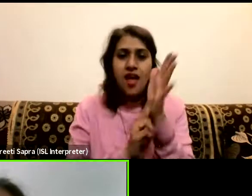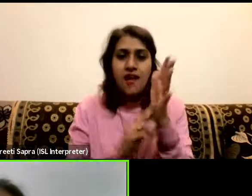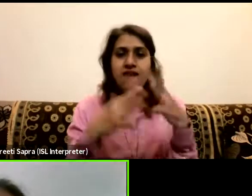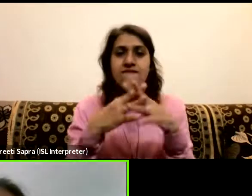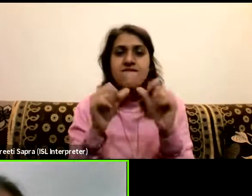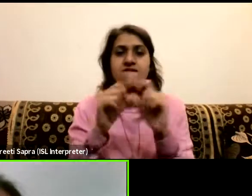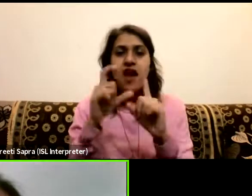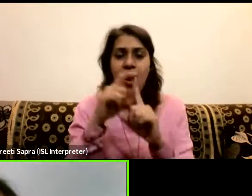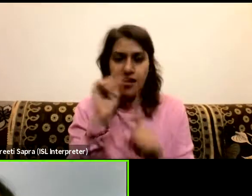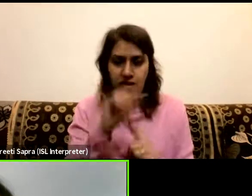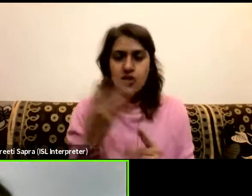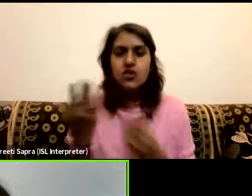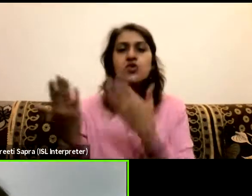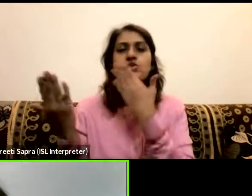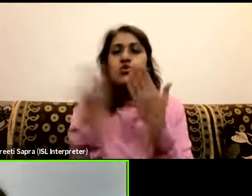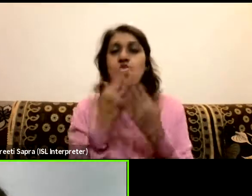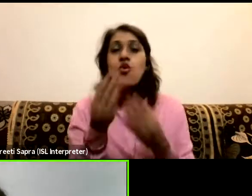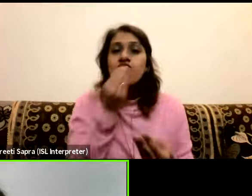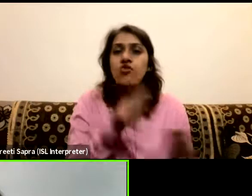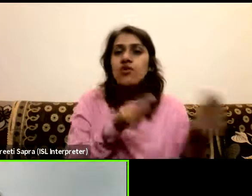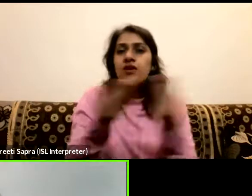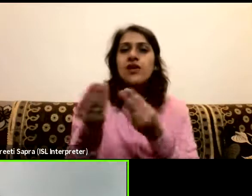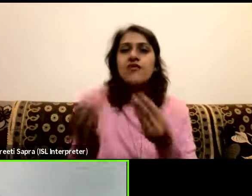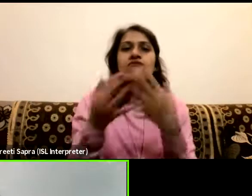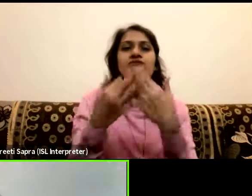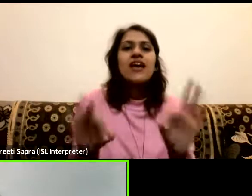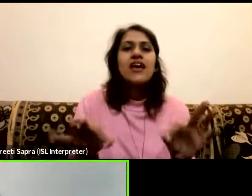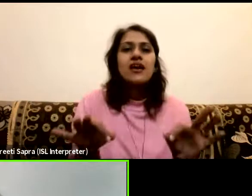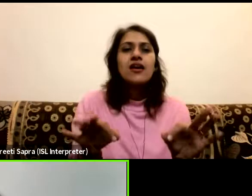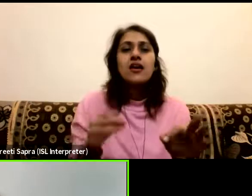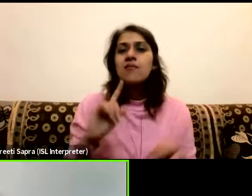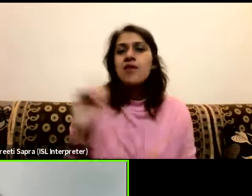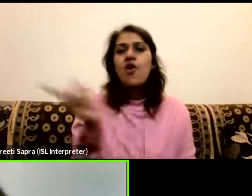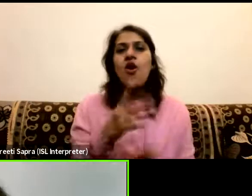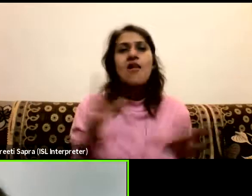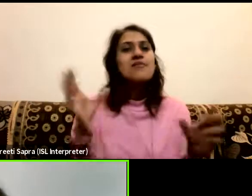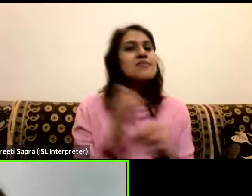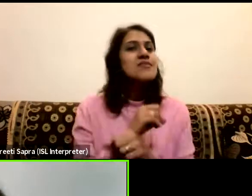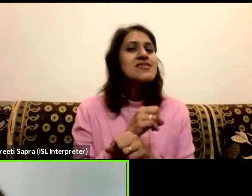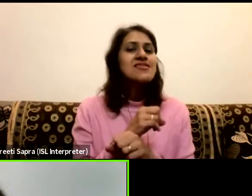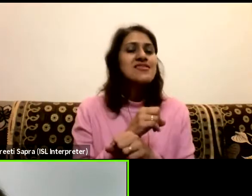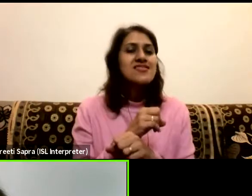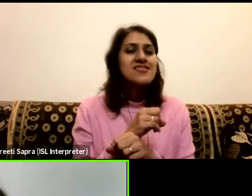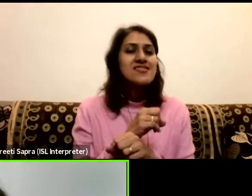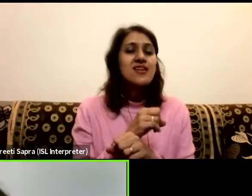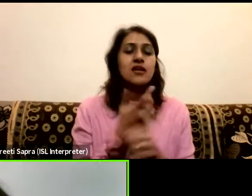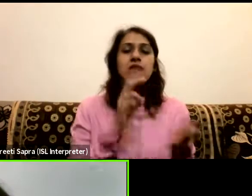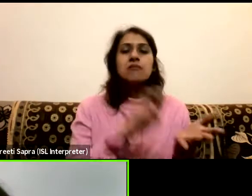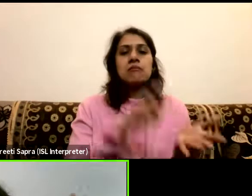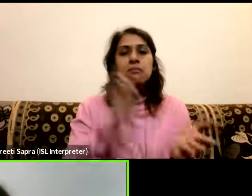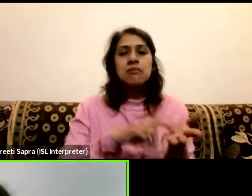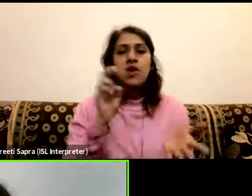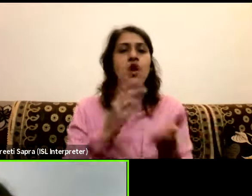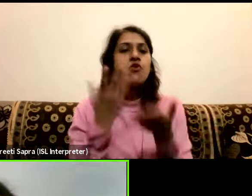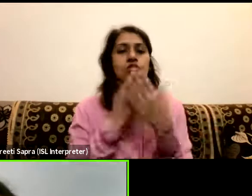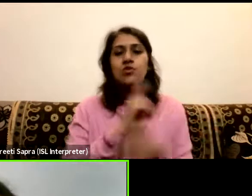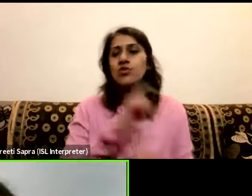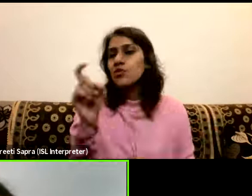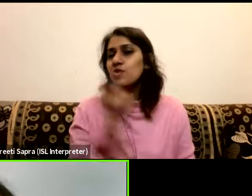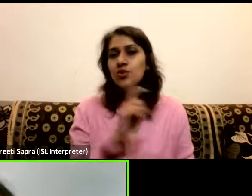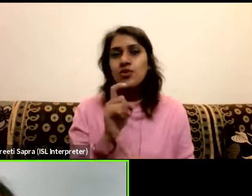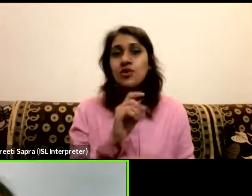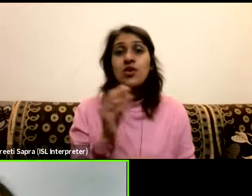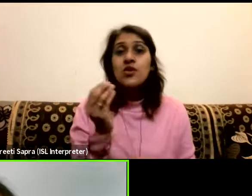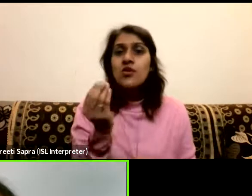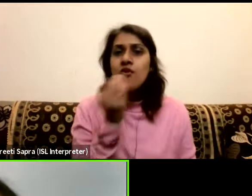know, that the largest group of children who are out of school are children with disabilities. So all the